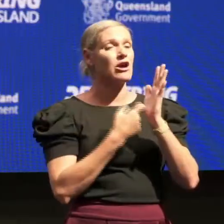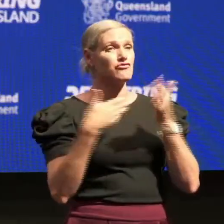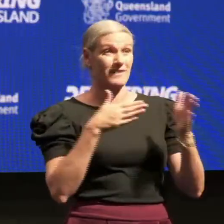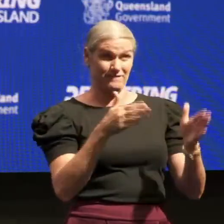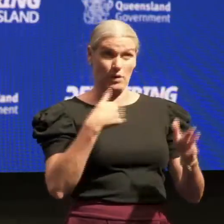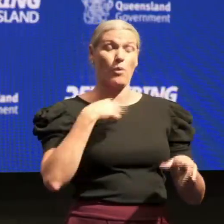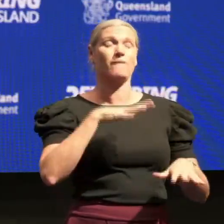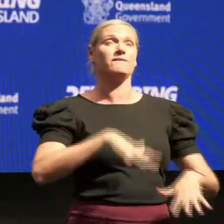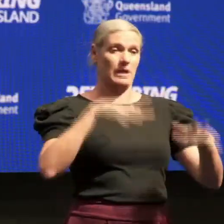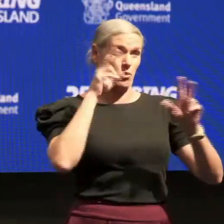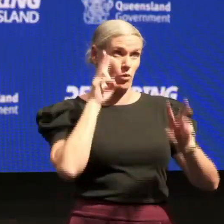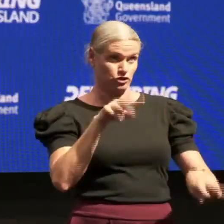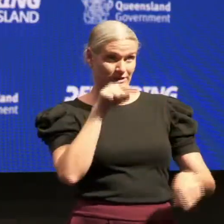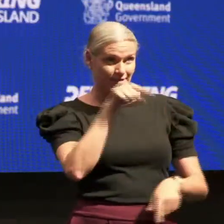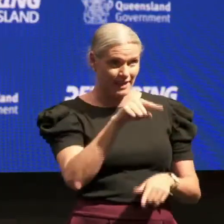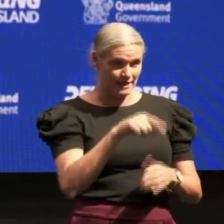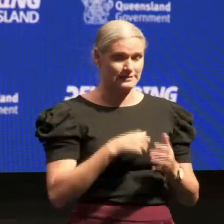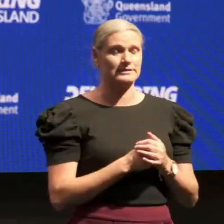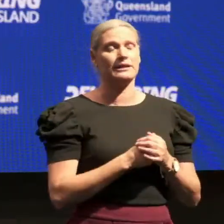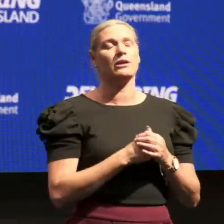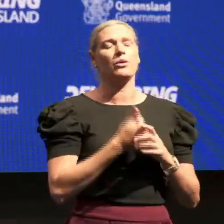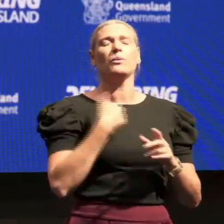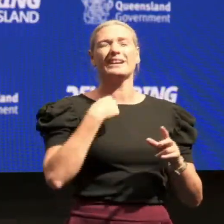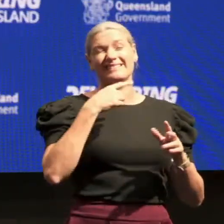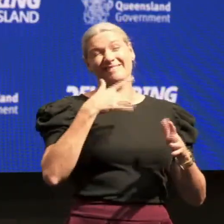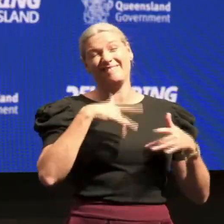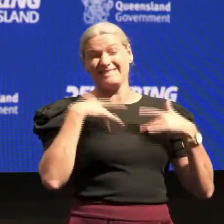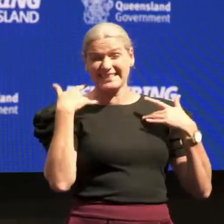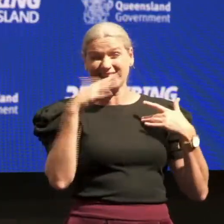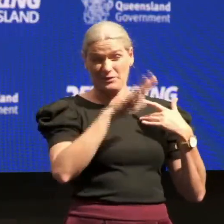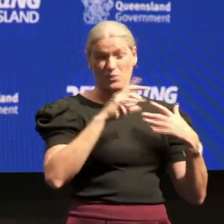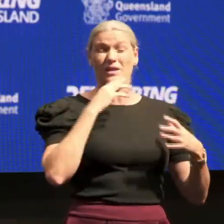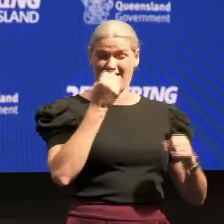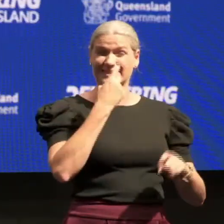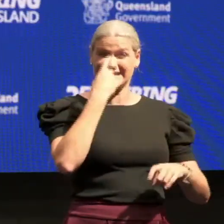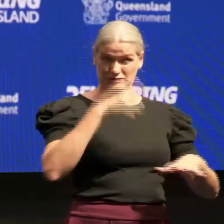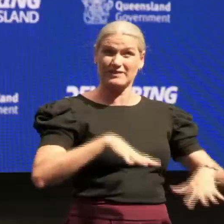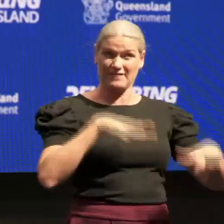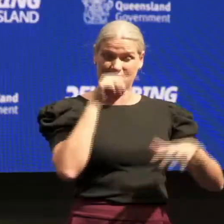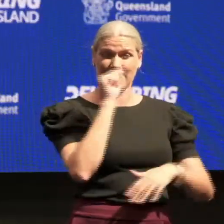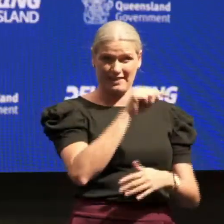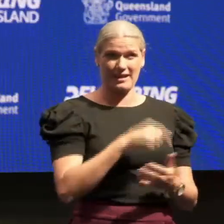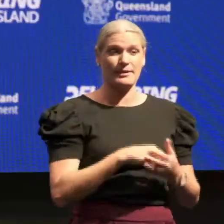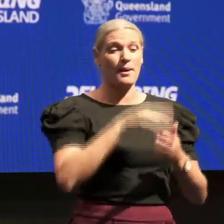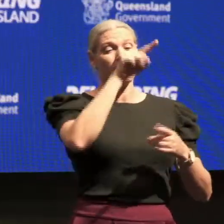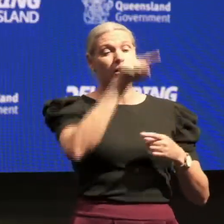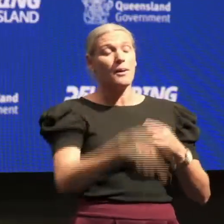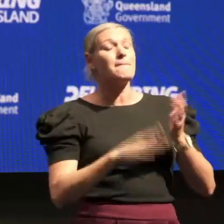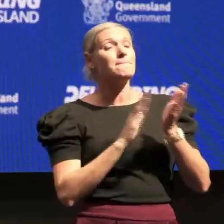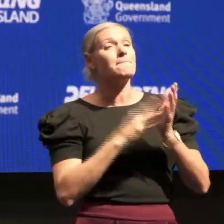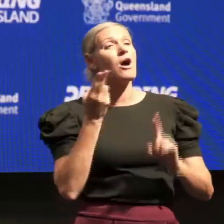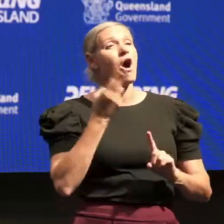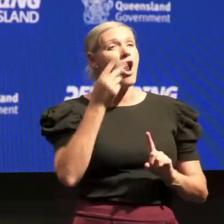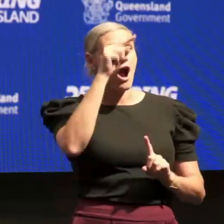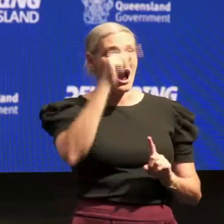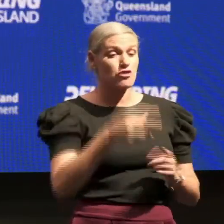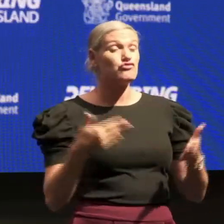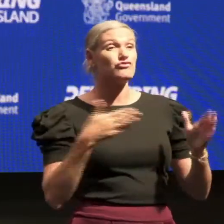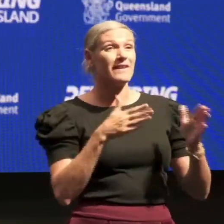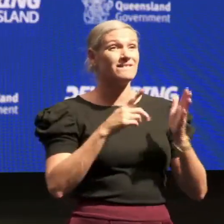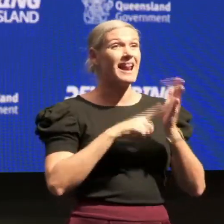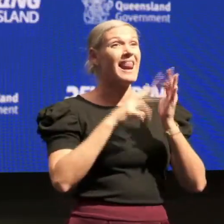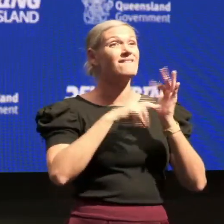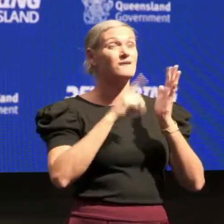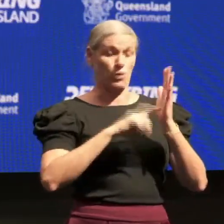at the location of Morani we're expecting major flooding. Downstream at Mackay, river levels